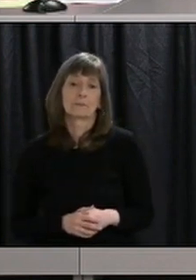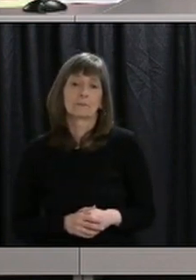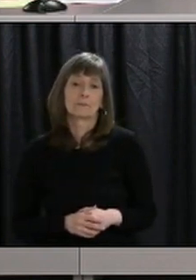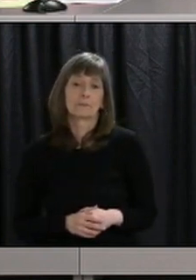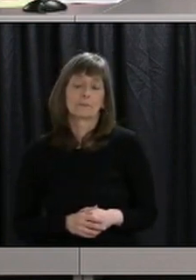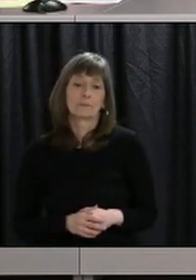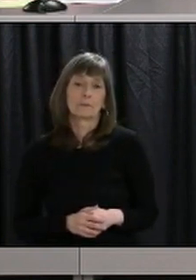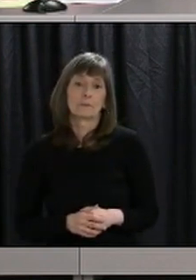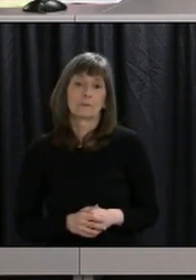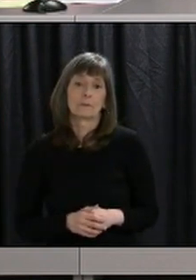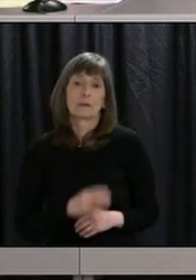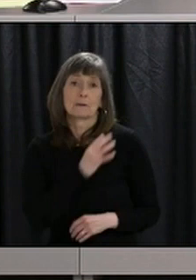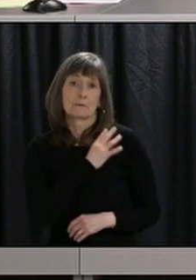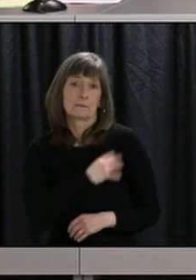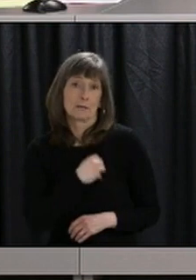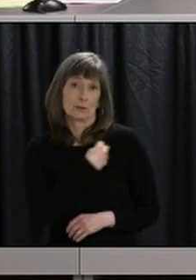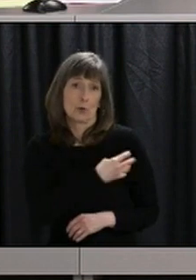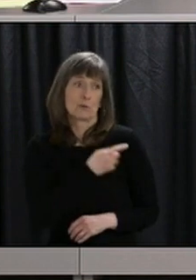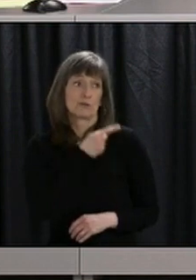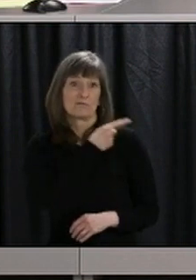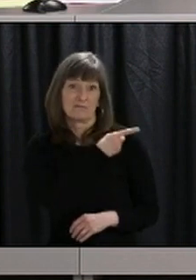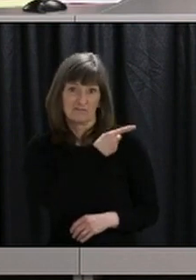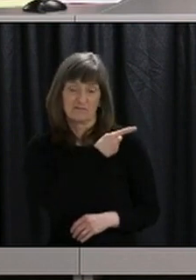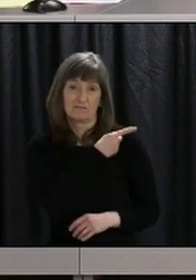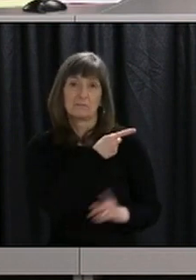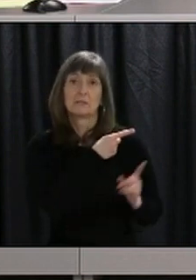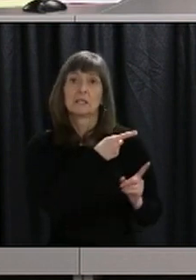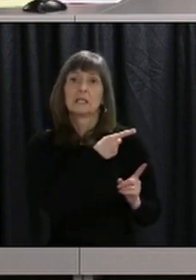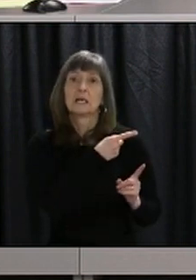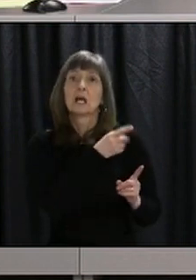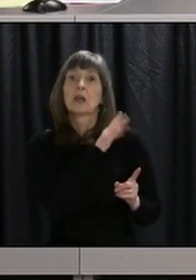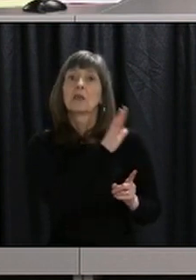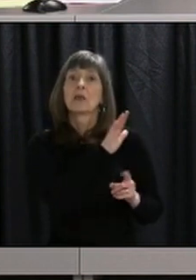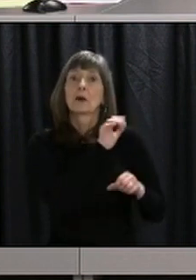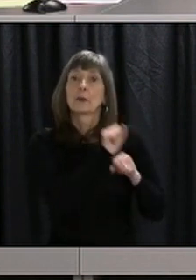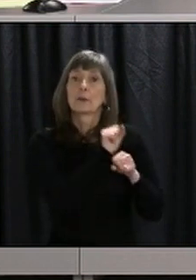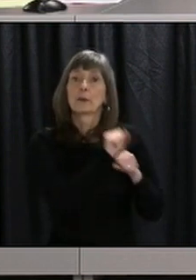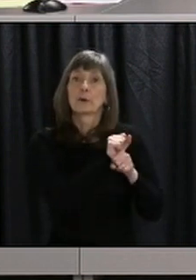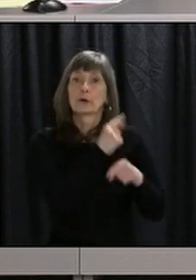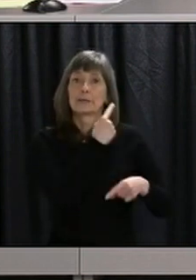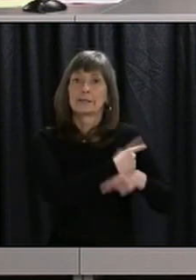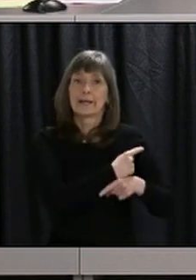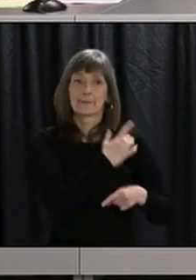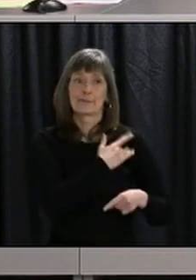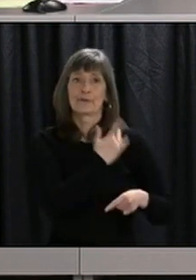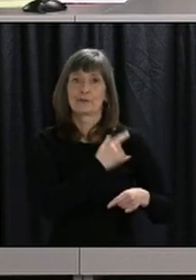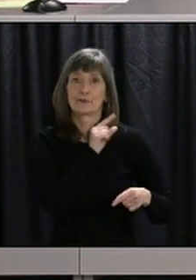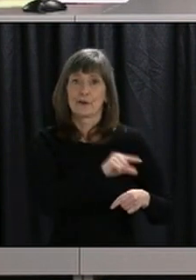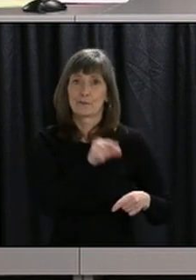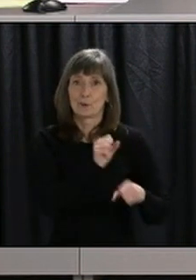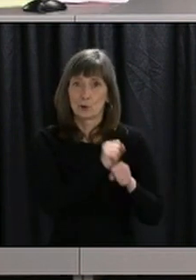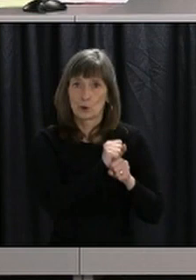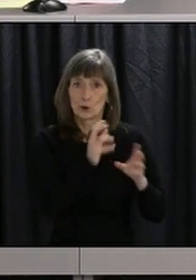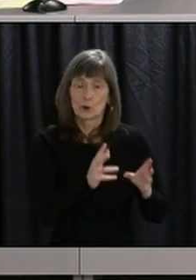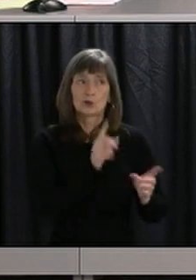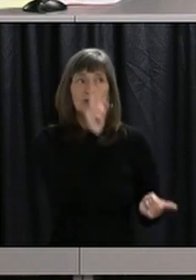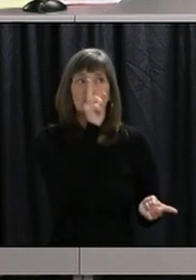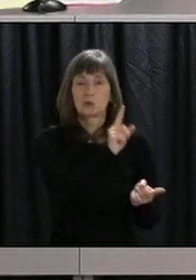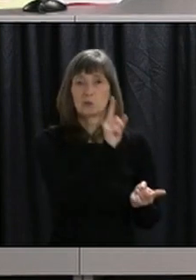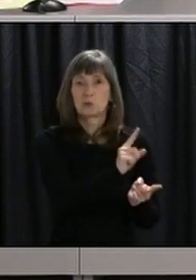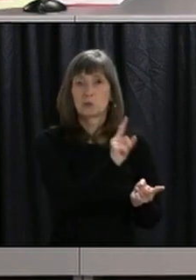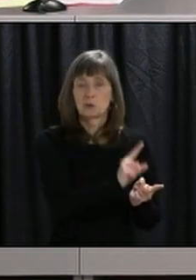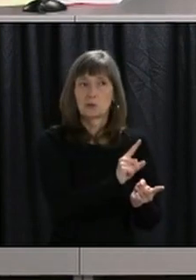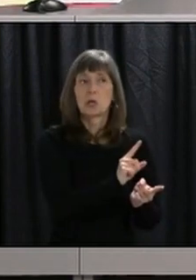Premier, the province of Manitoba has reduced the number of work days for their civil servants as they look as a way to rein in their